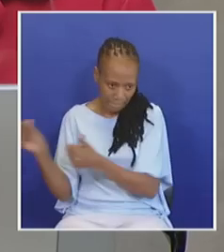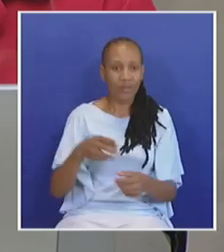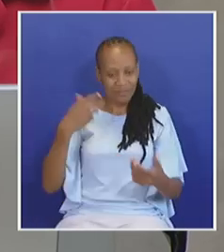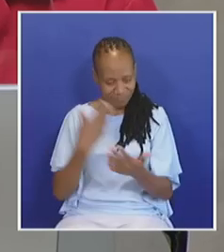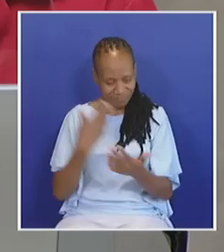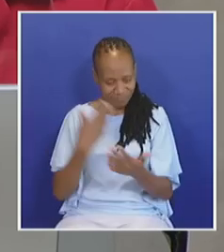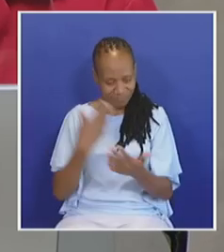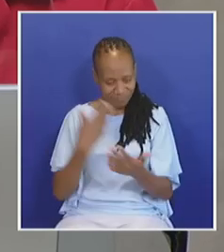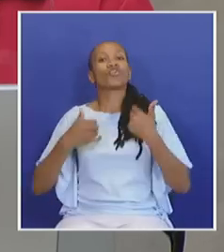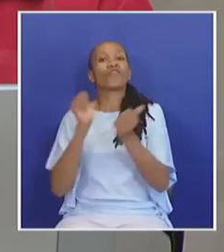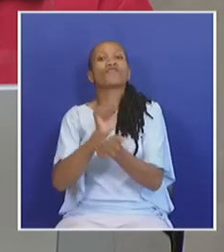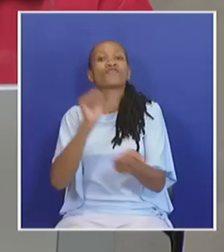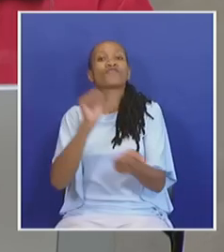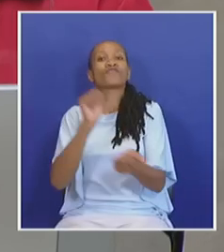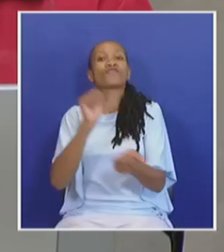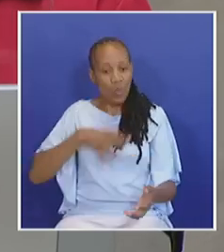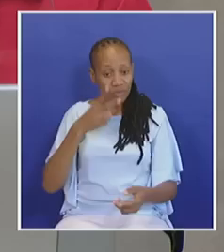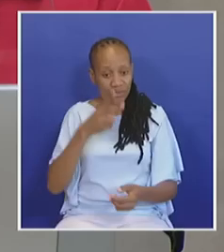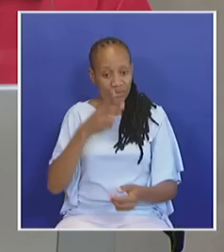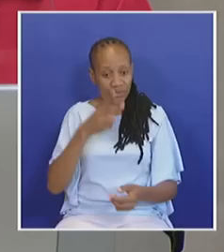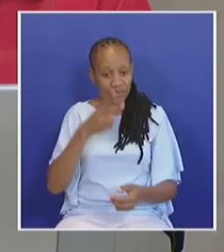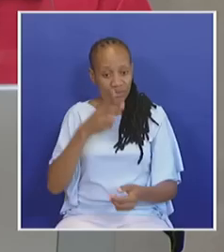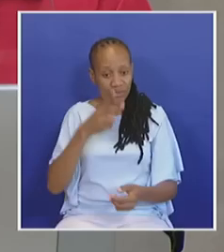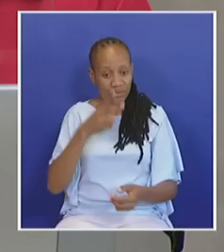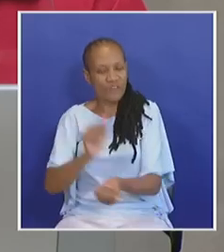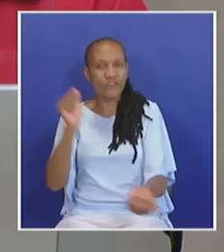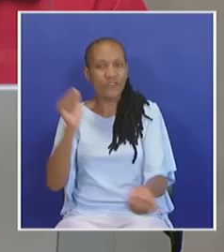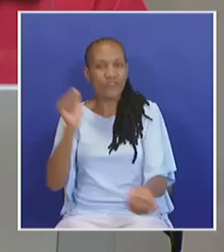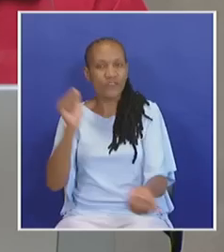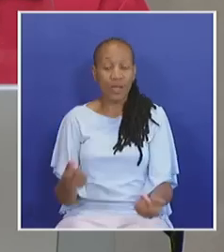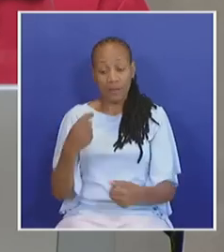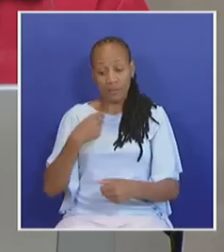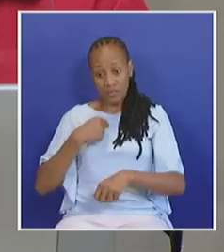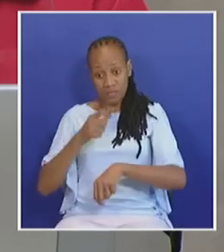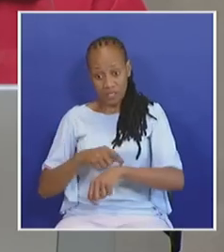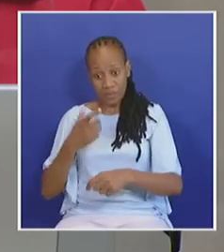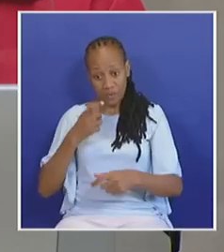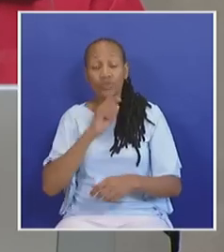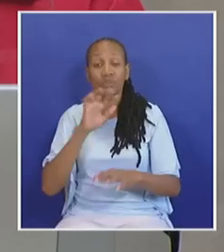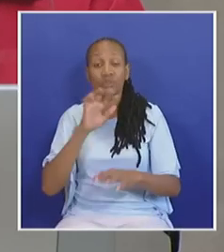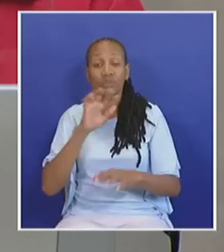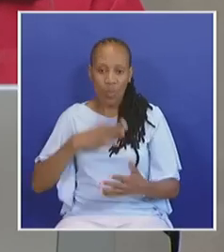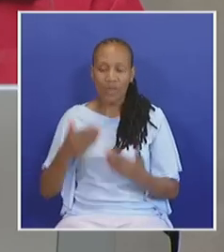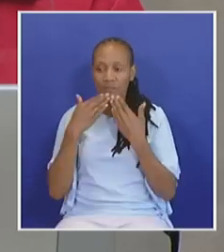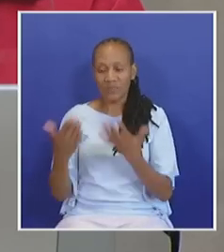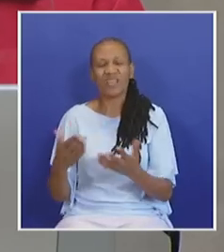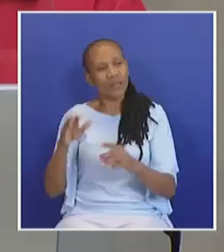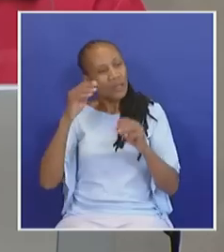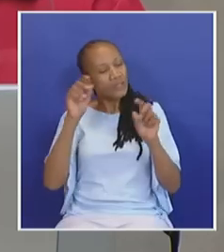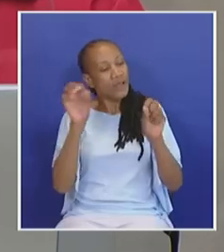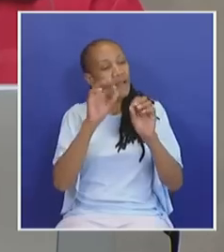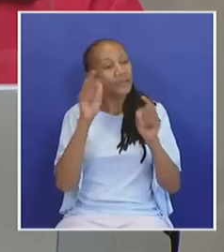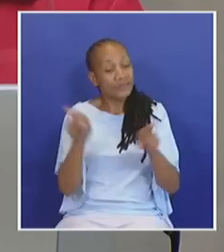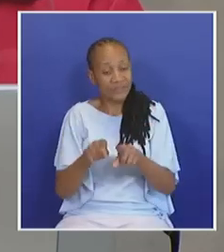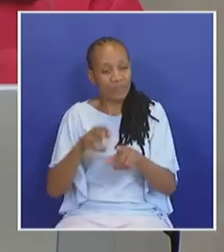receive economic freedom in our lifetime. Kitse motsotso wa ka o setseng kere ke ise matshedišo ko go ba Rangongwane family